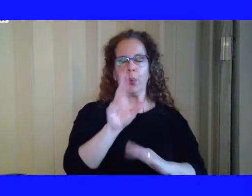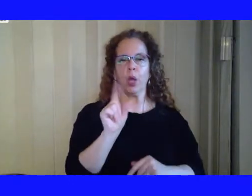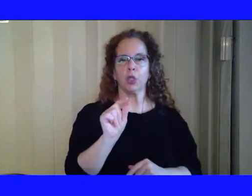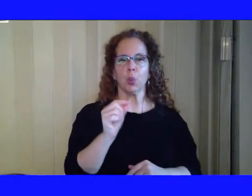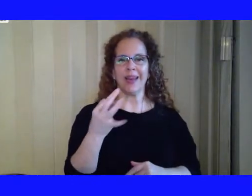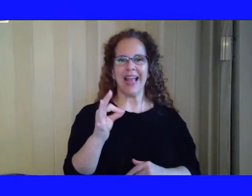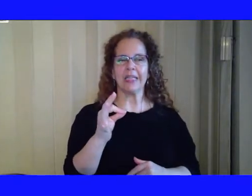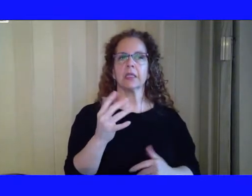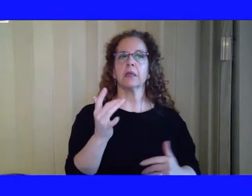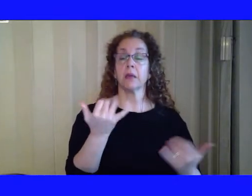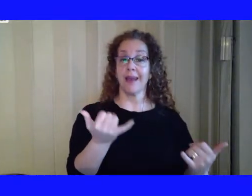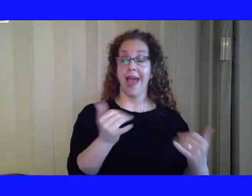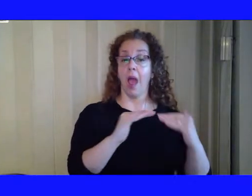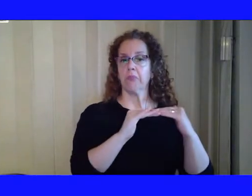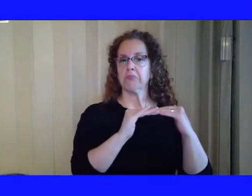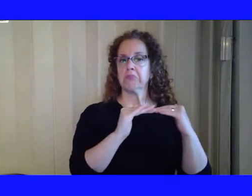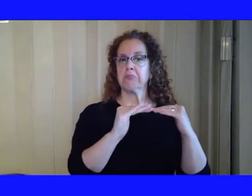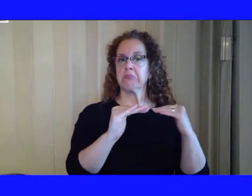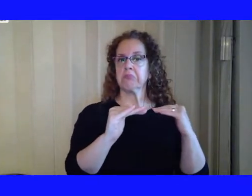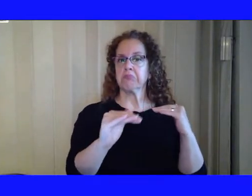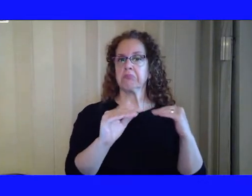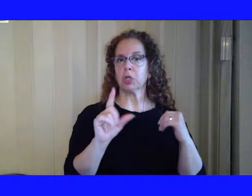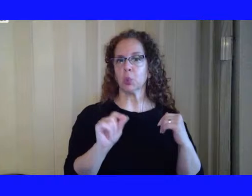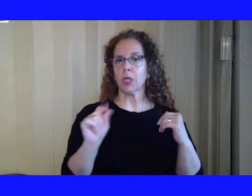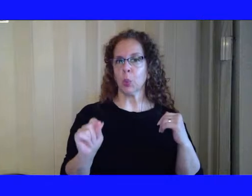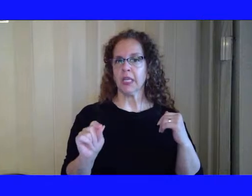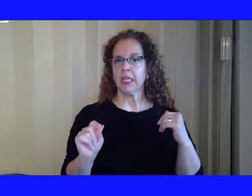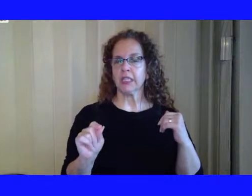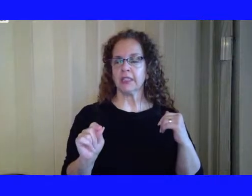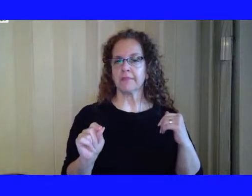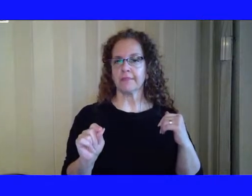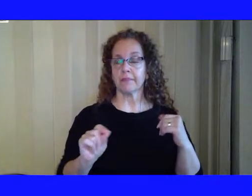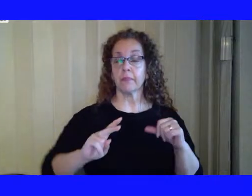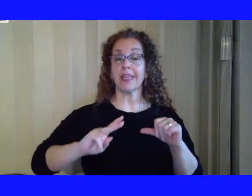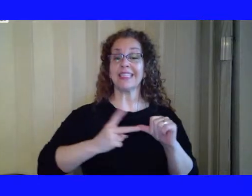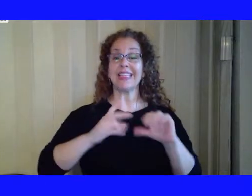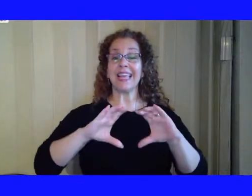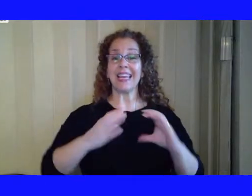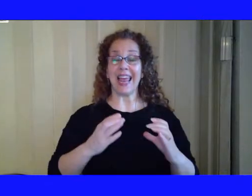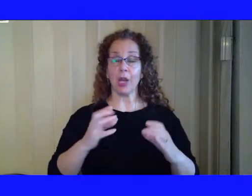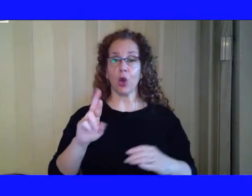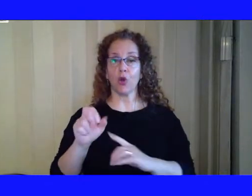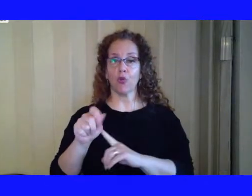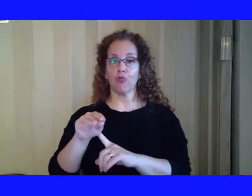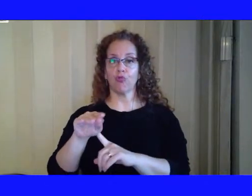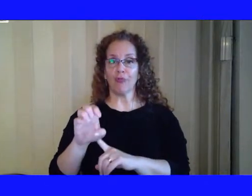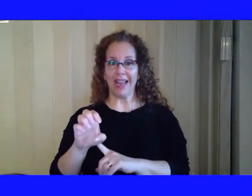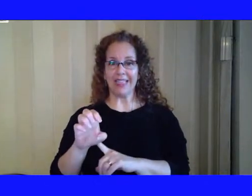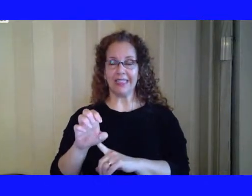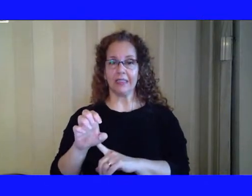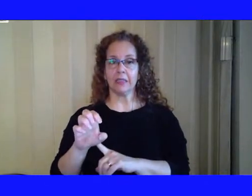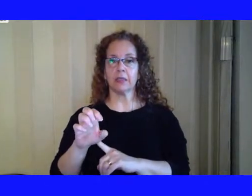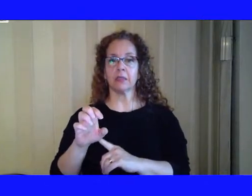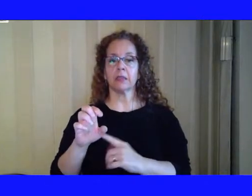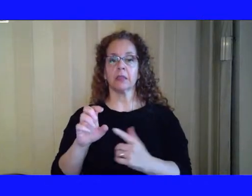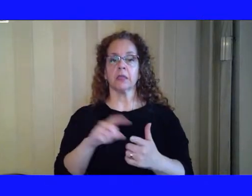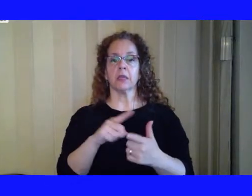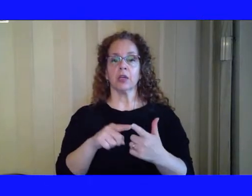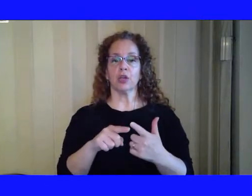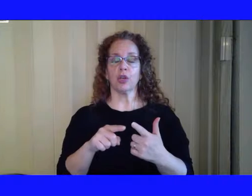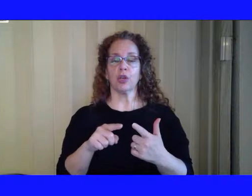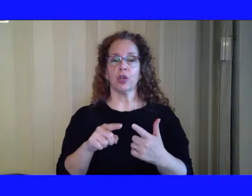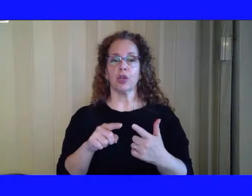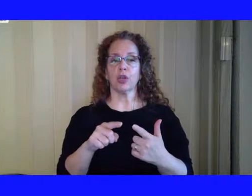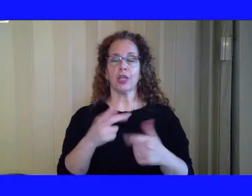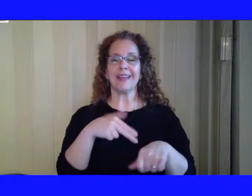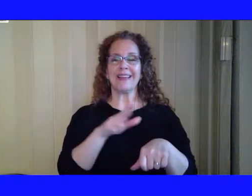seen an increase for 2021, which obviously we'll be reporting on next year. And I can tell you that the increase in complaints